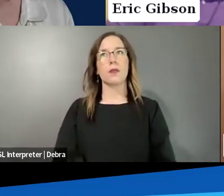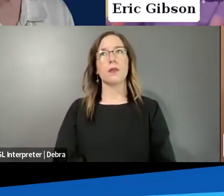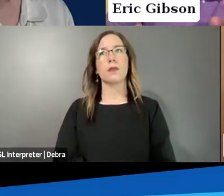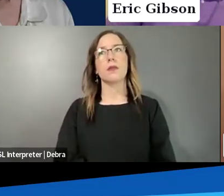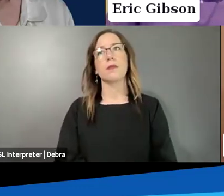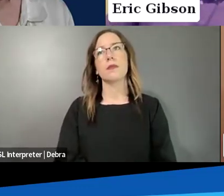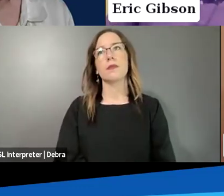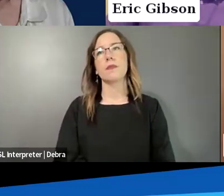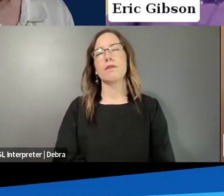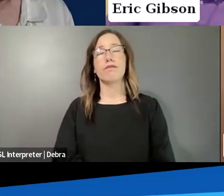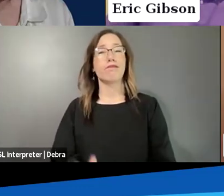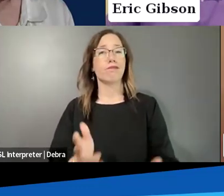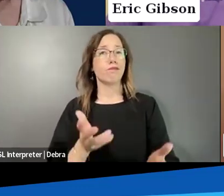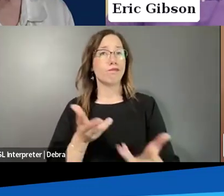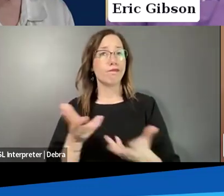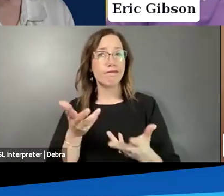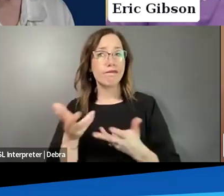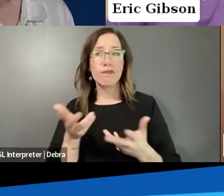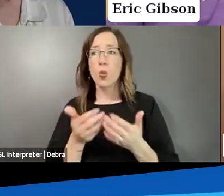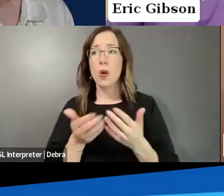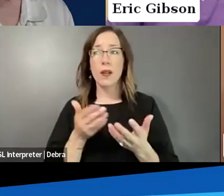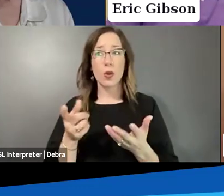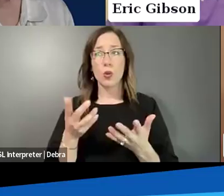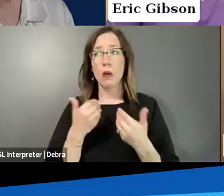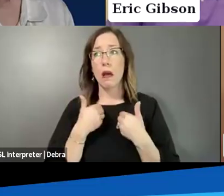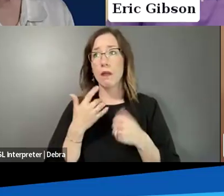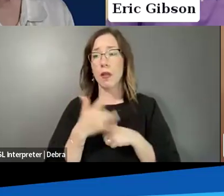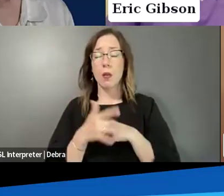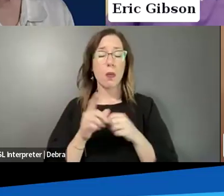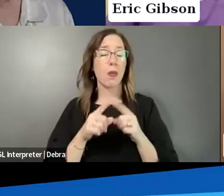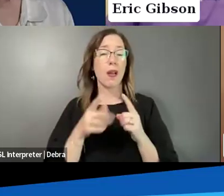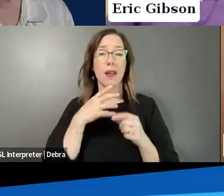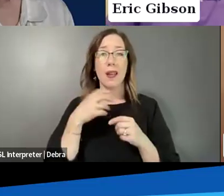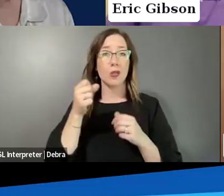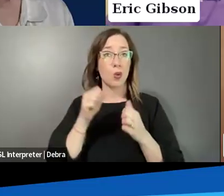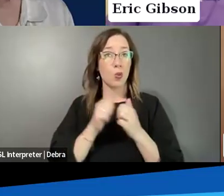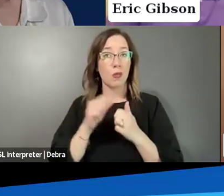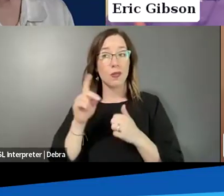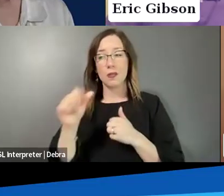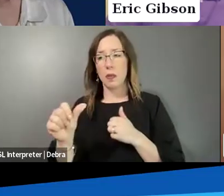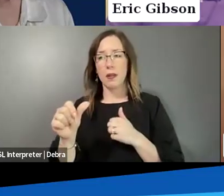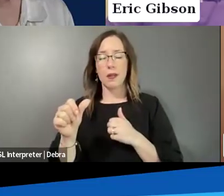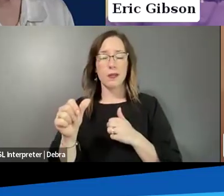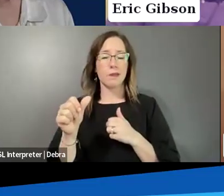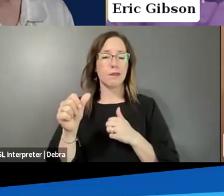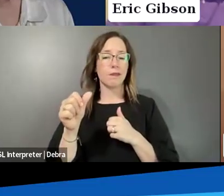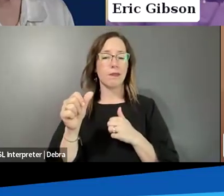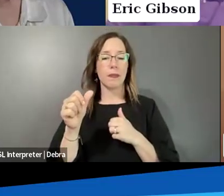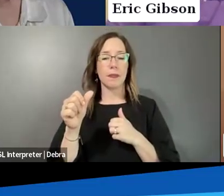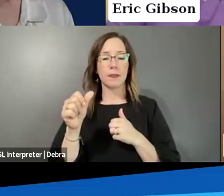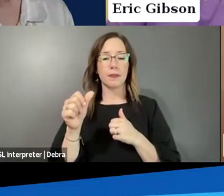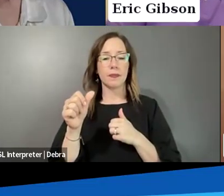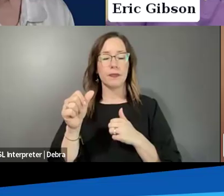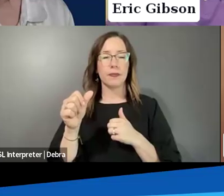with whatever you have to work with. But like I say, aging with disabilities is just this is part of